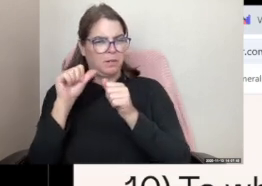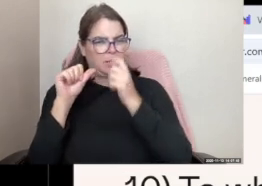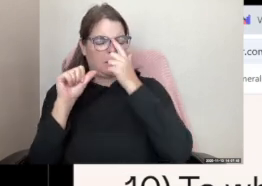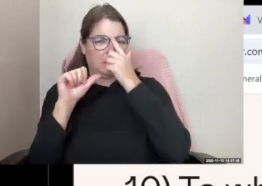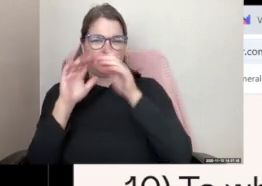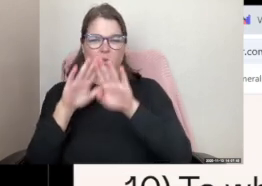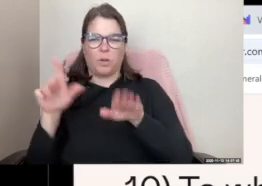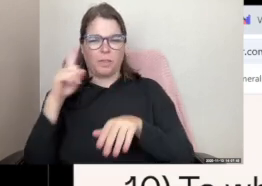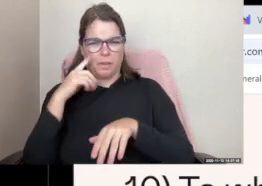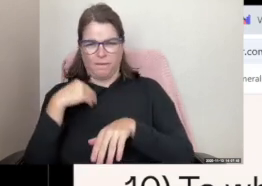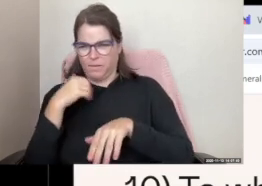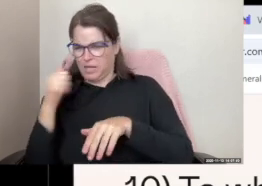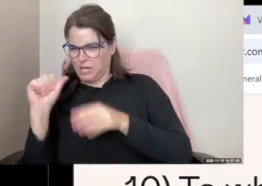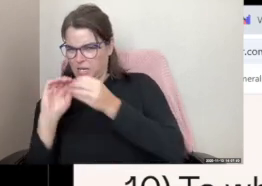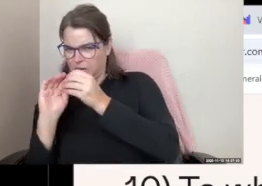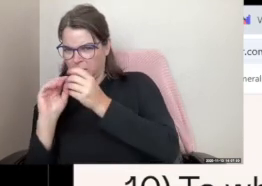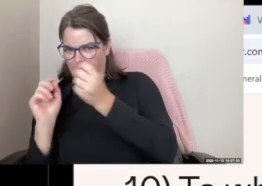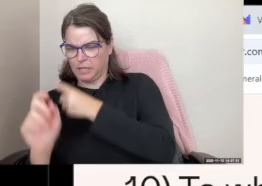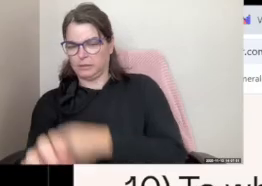healthier in California. I'm